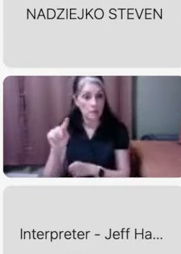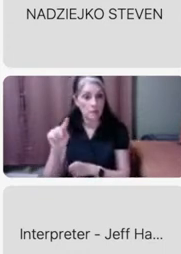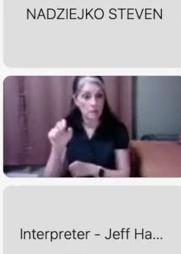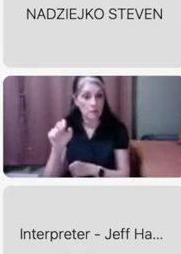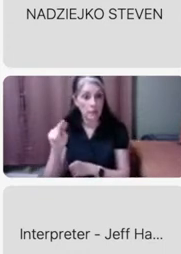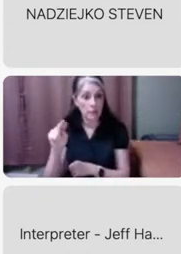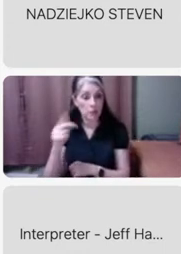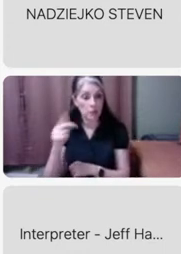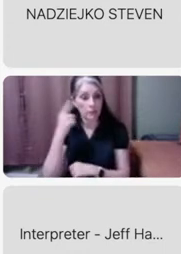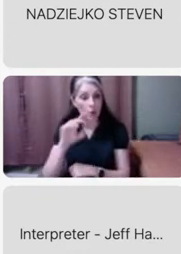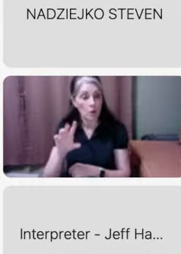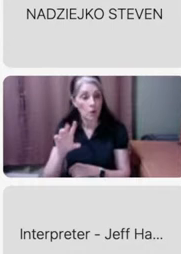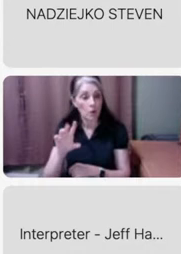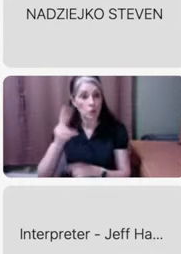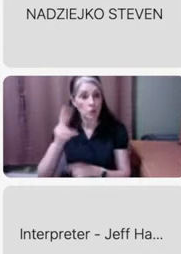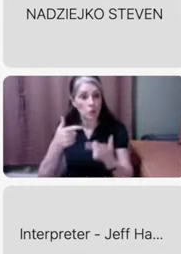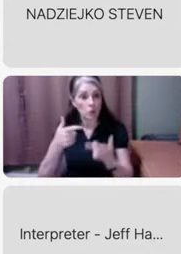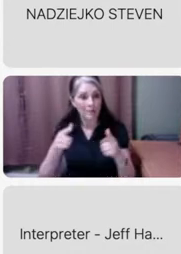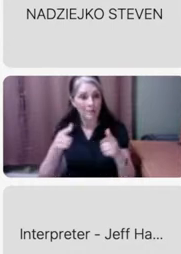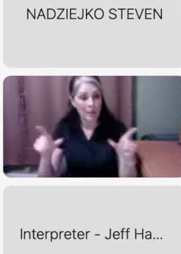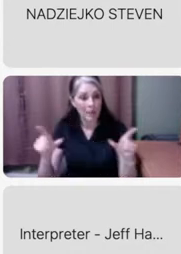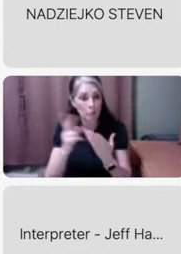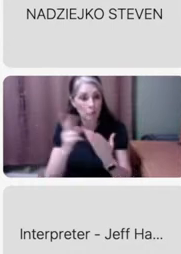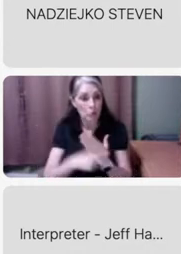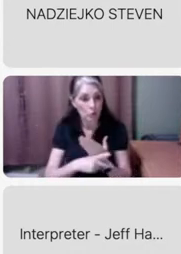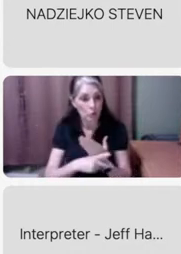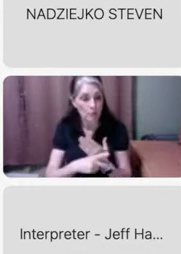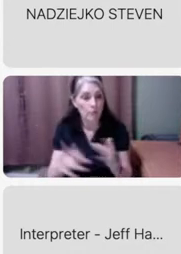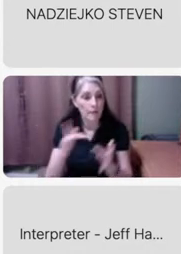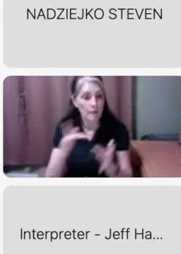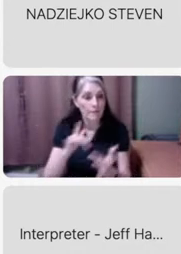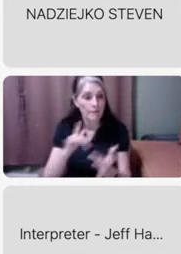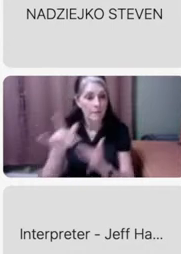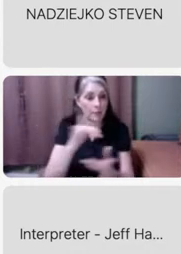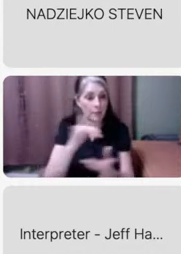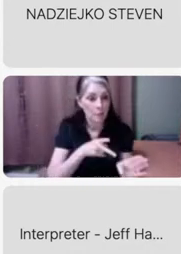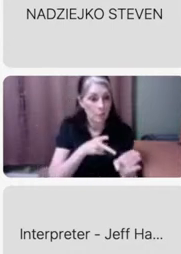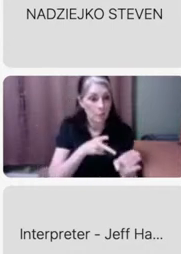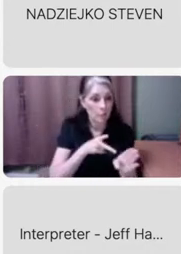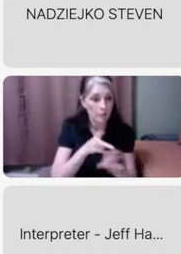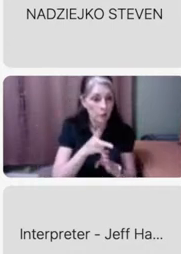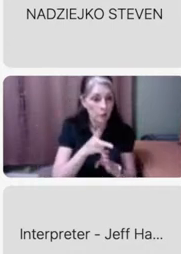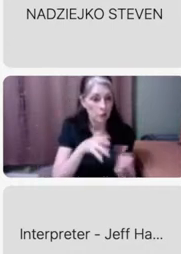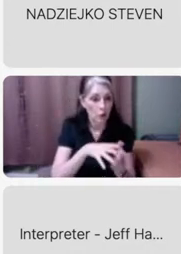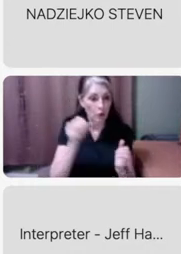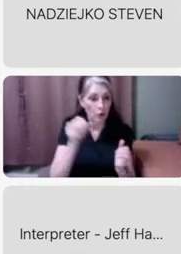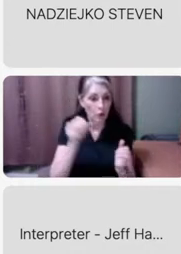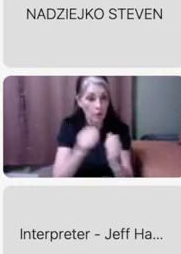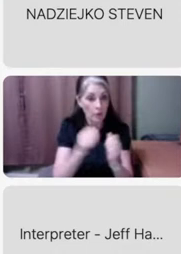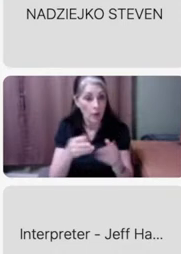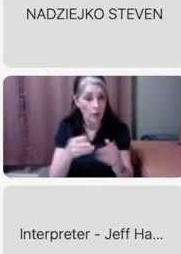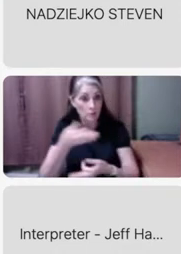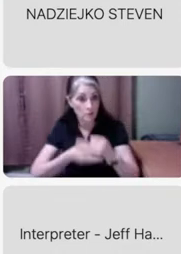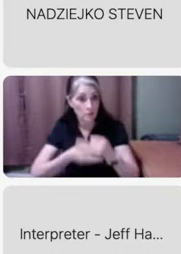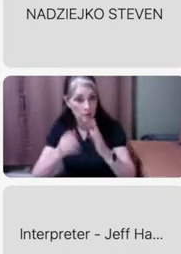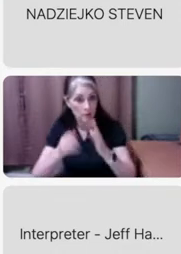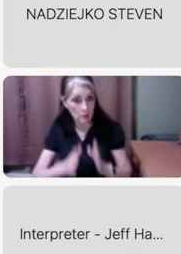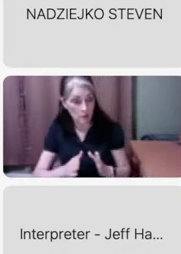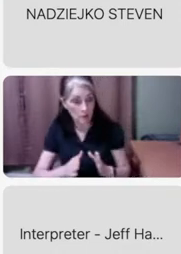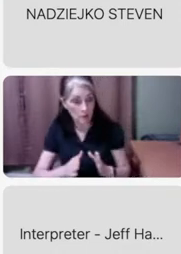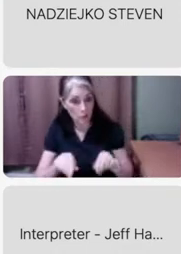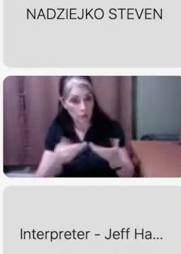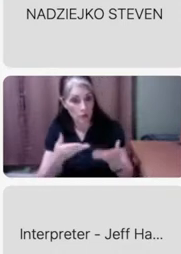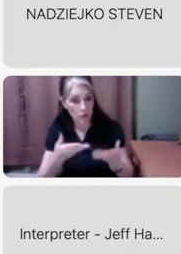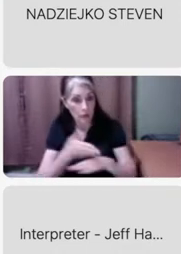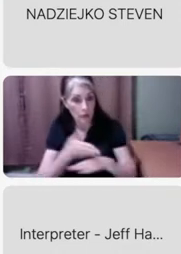each of our school sites professional learning without subs so that we can provide either after school professional learning or